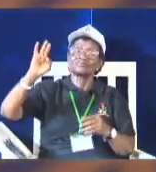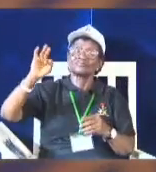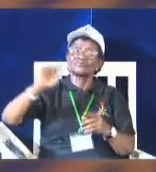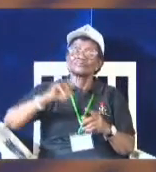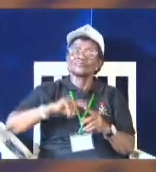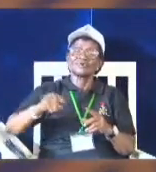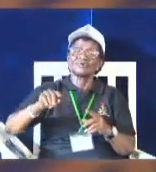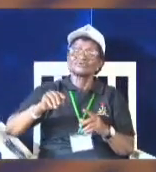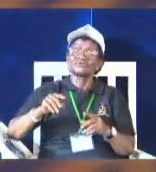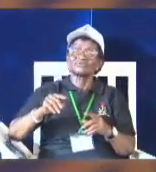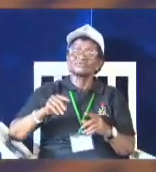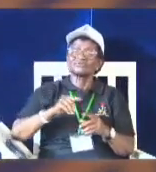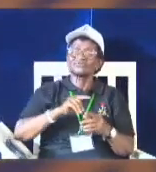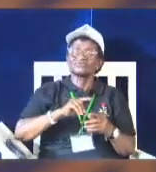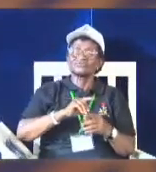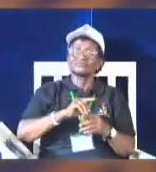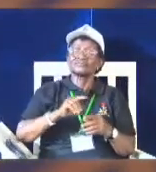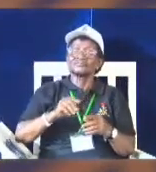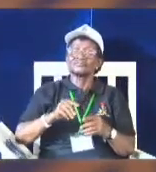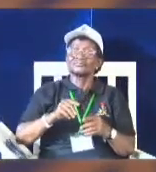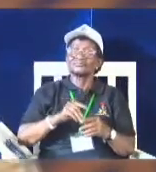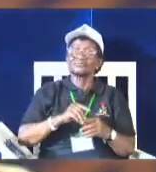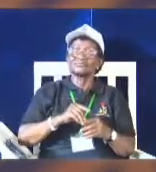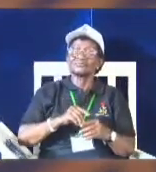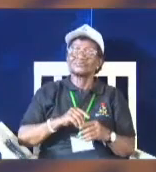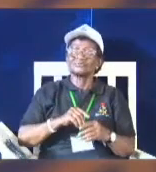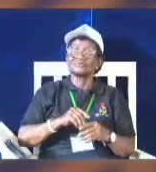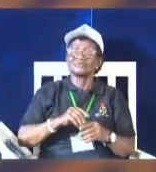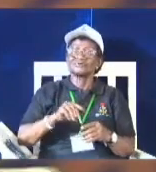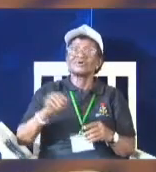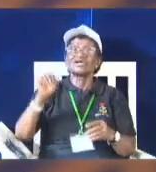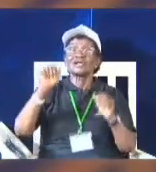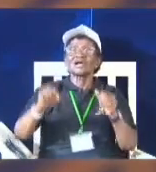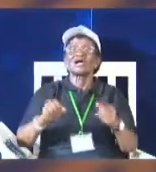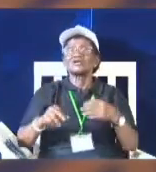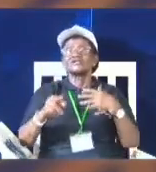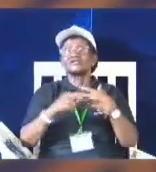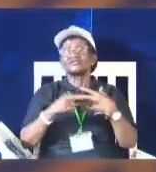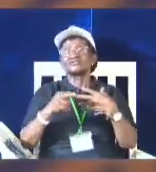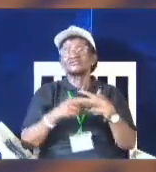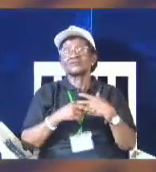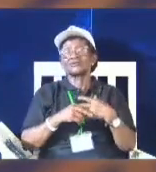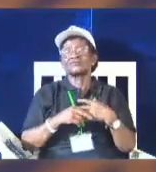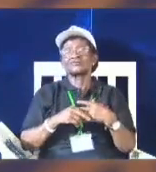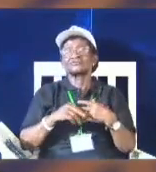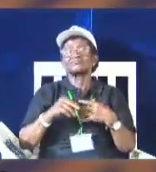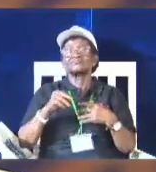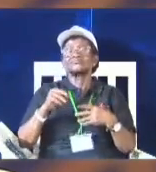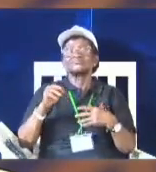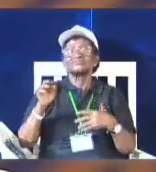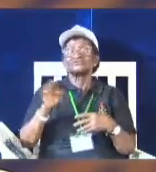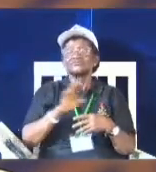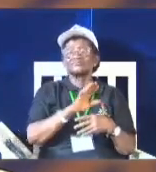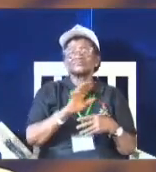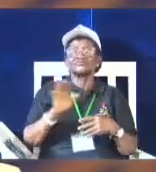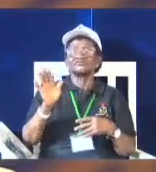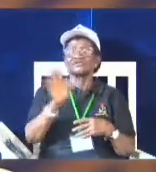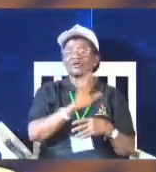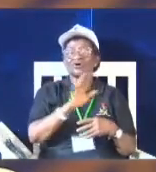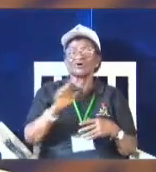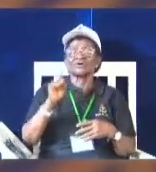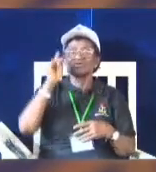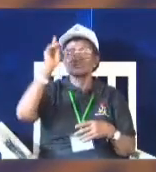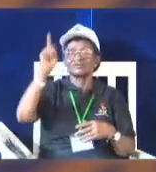But deliverance can restore your destiny.